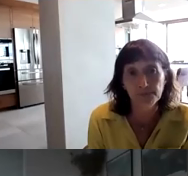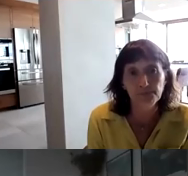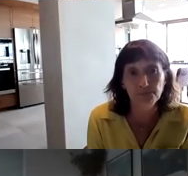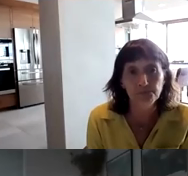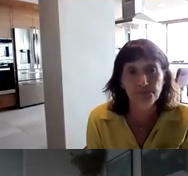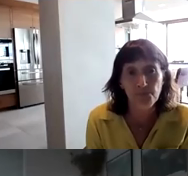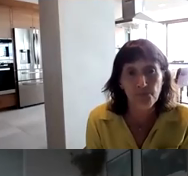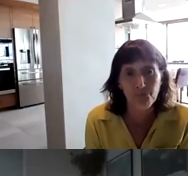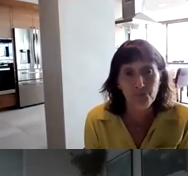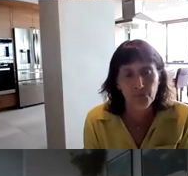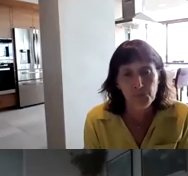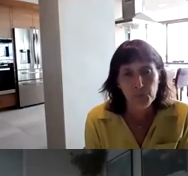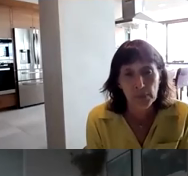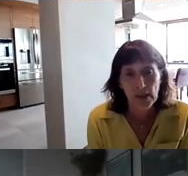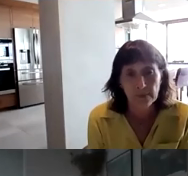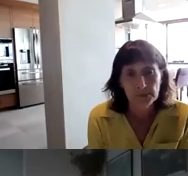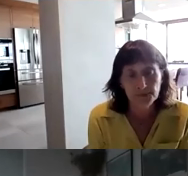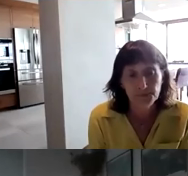that.